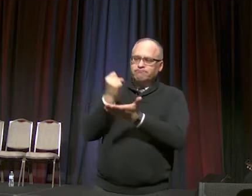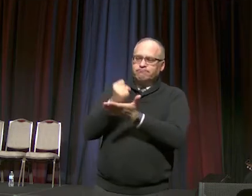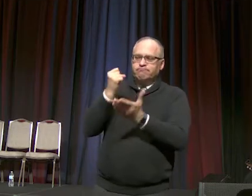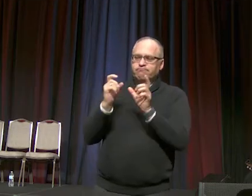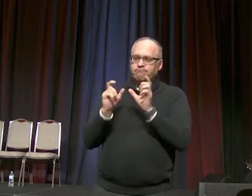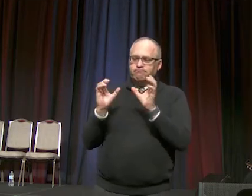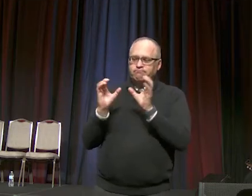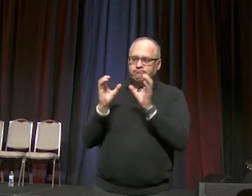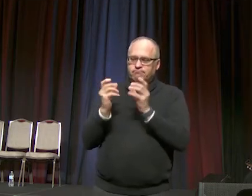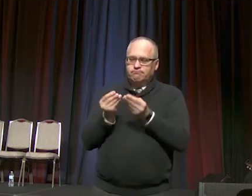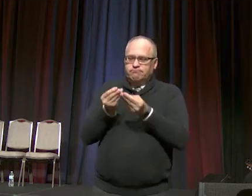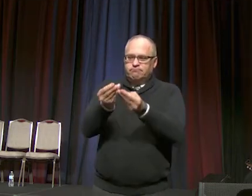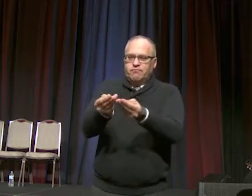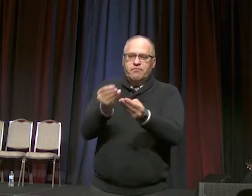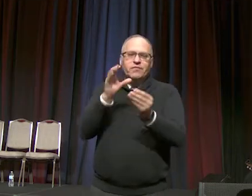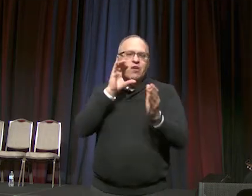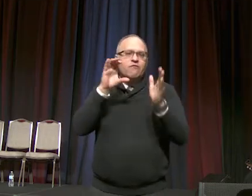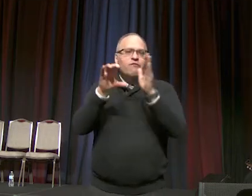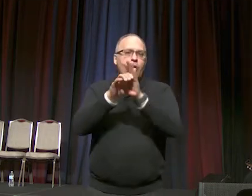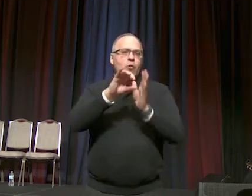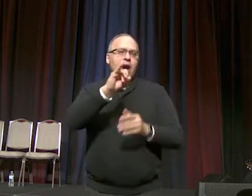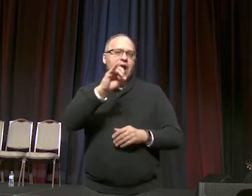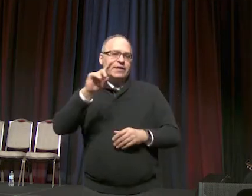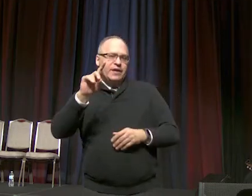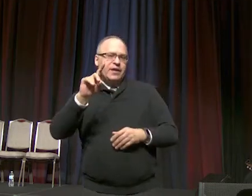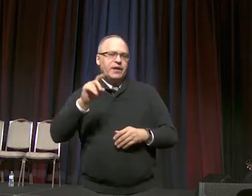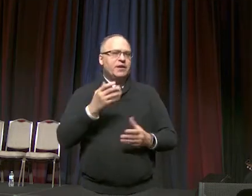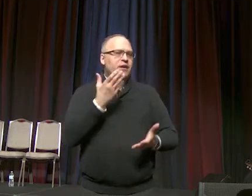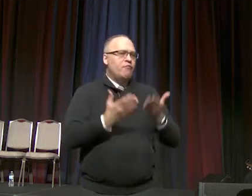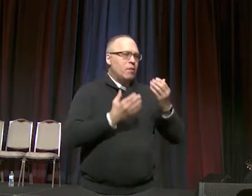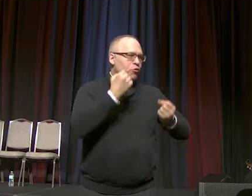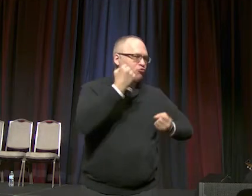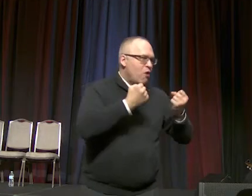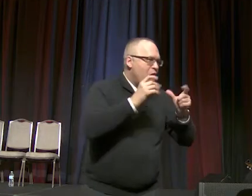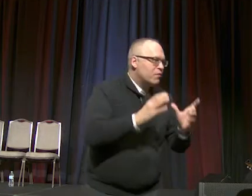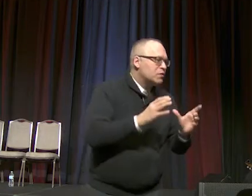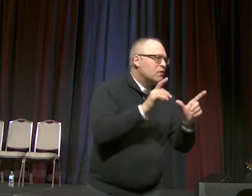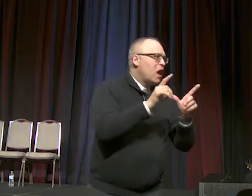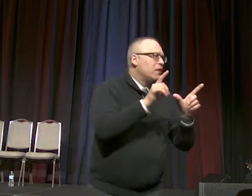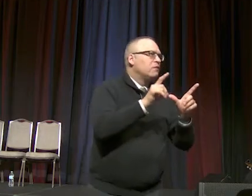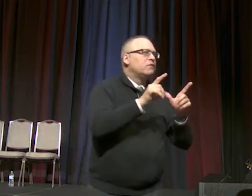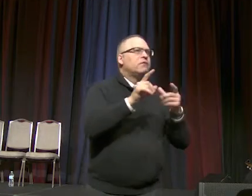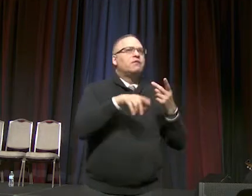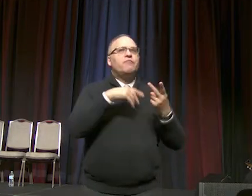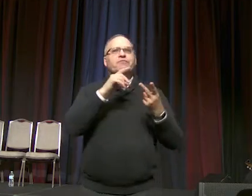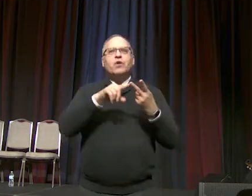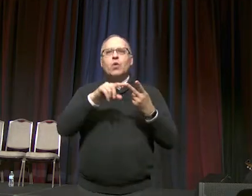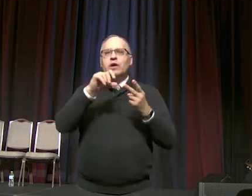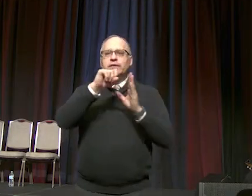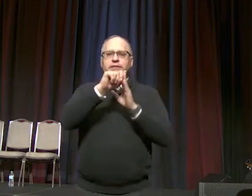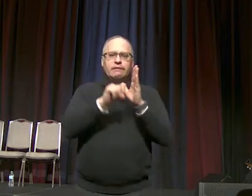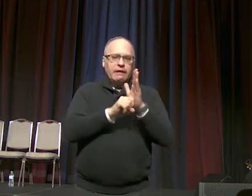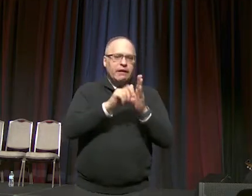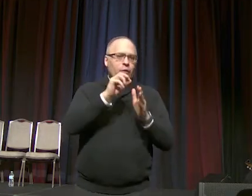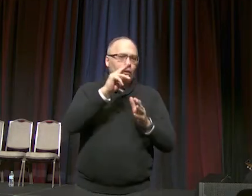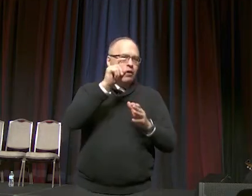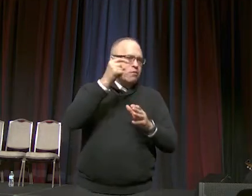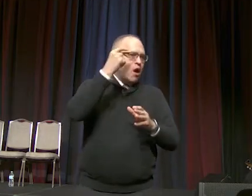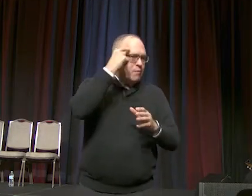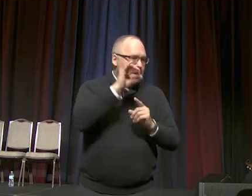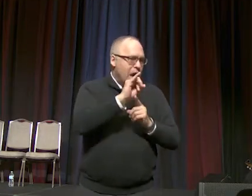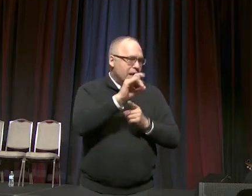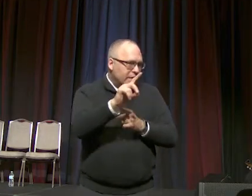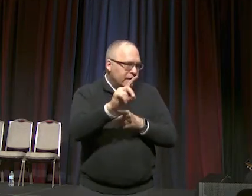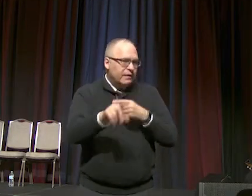is a driver's license, an ID of some sort that is issued by the state or national government, or